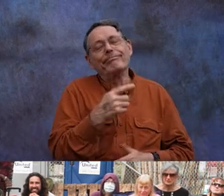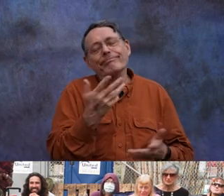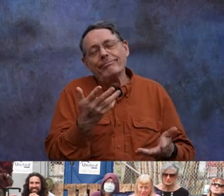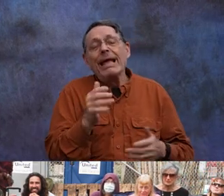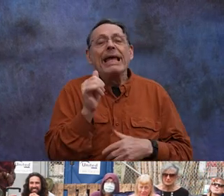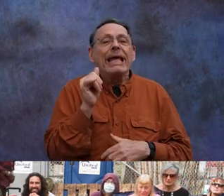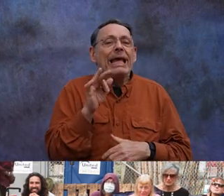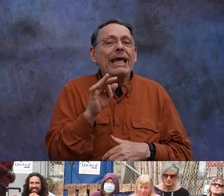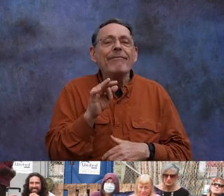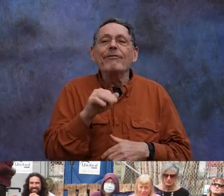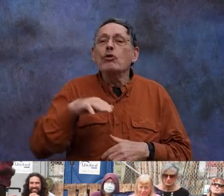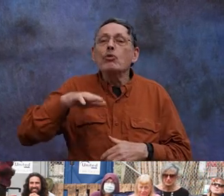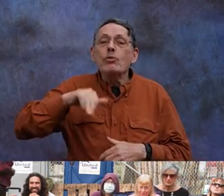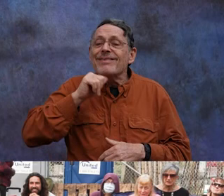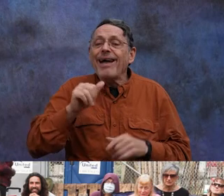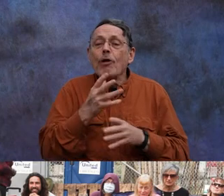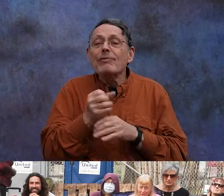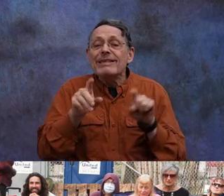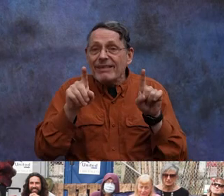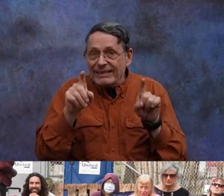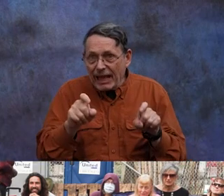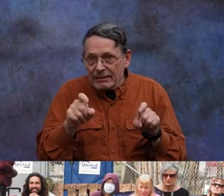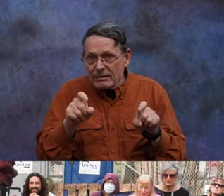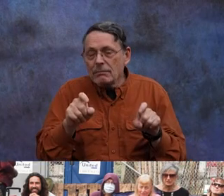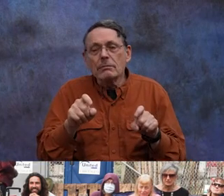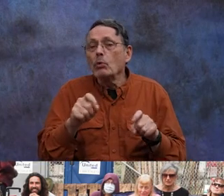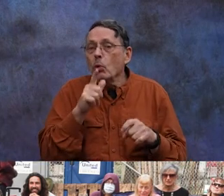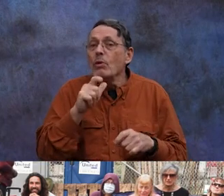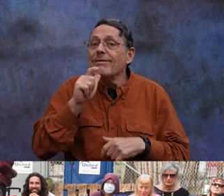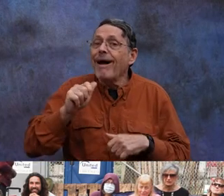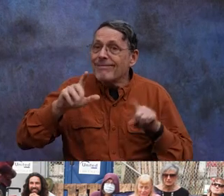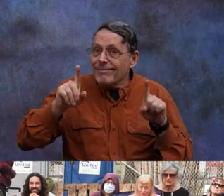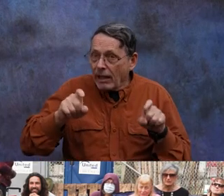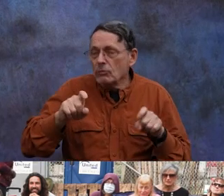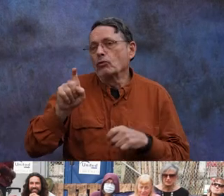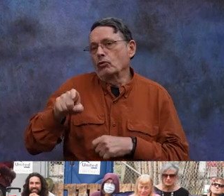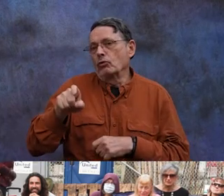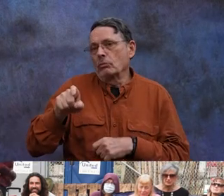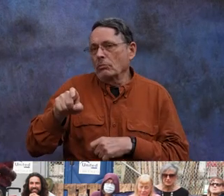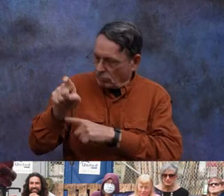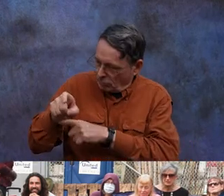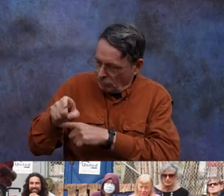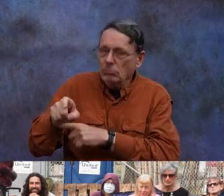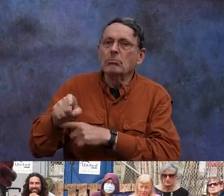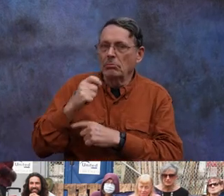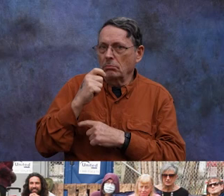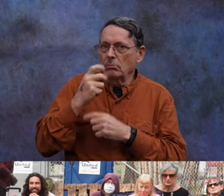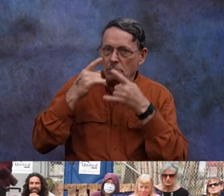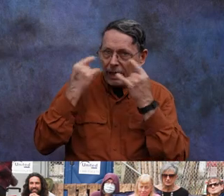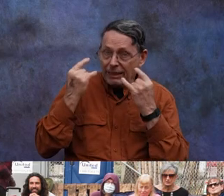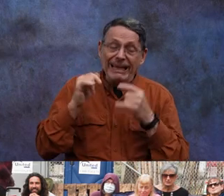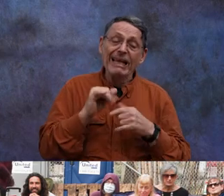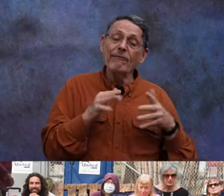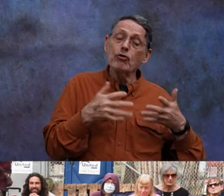you were not tested here, we require you to wear a mask. If you were tested here,